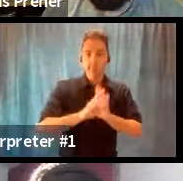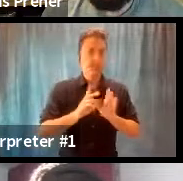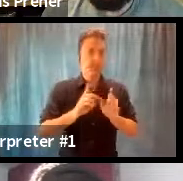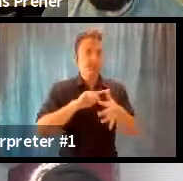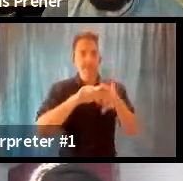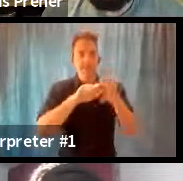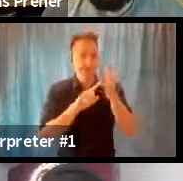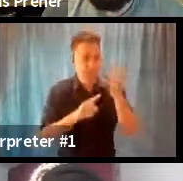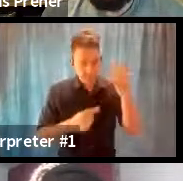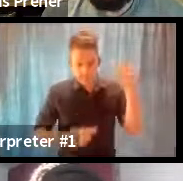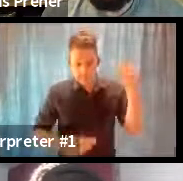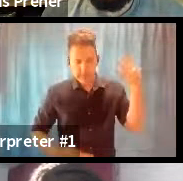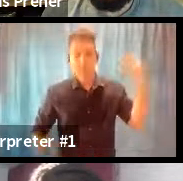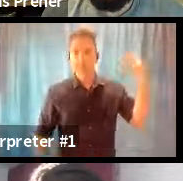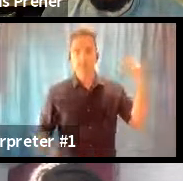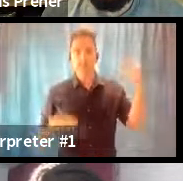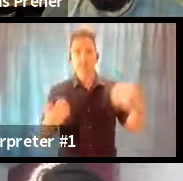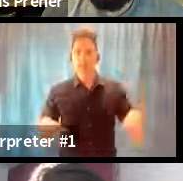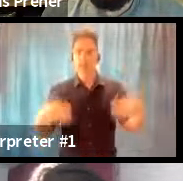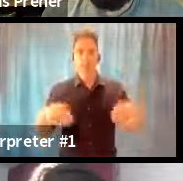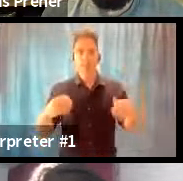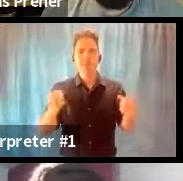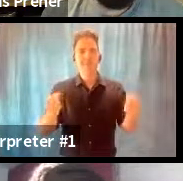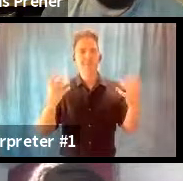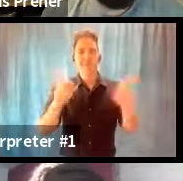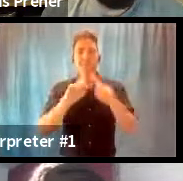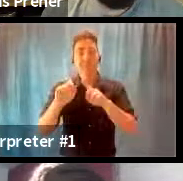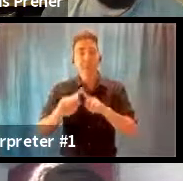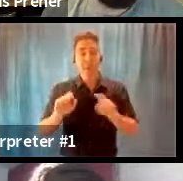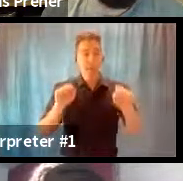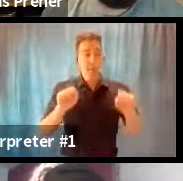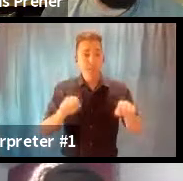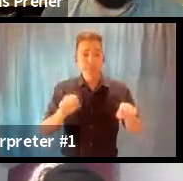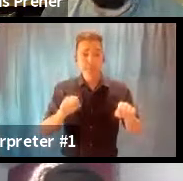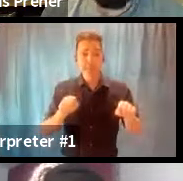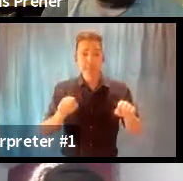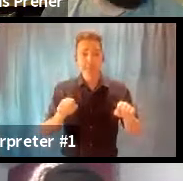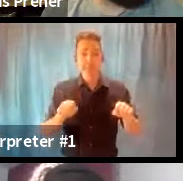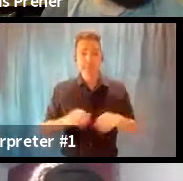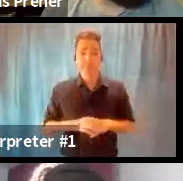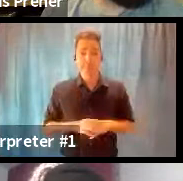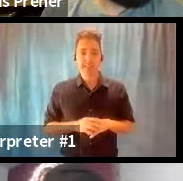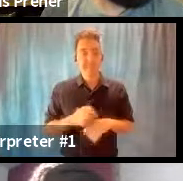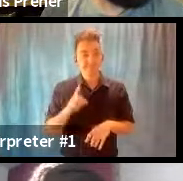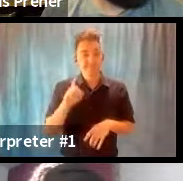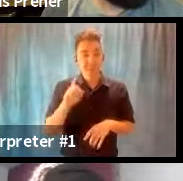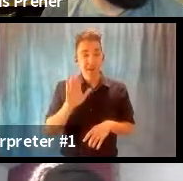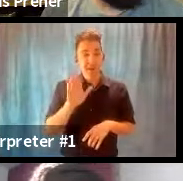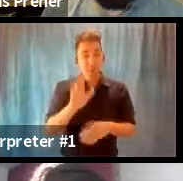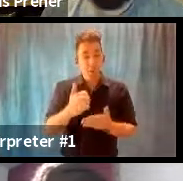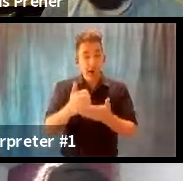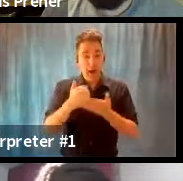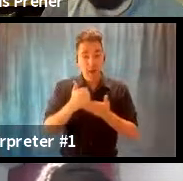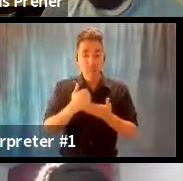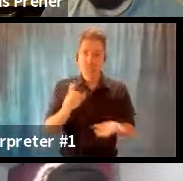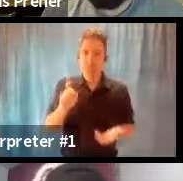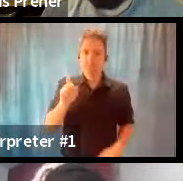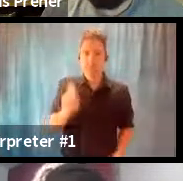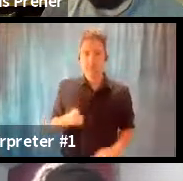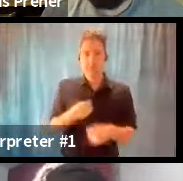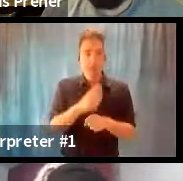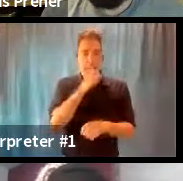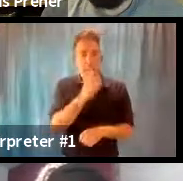are endless, and I'll need your help in order to ensure that my administration's priorities reflect your needs. I'm committed